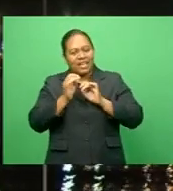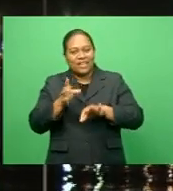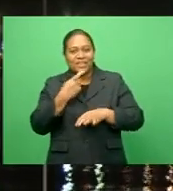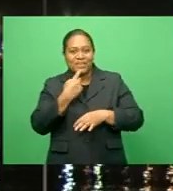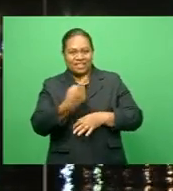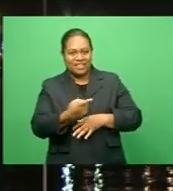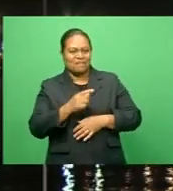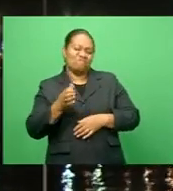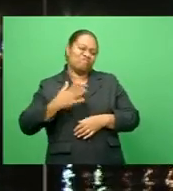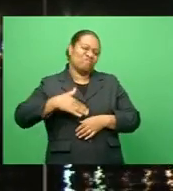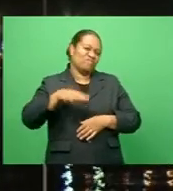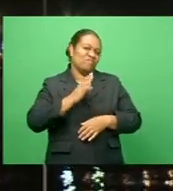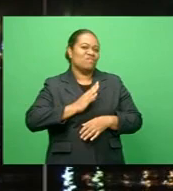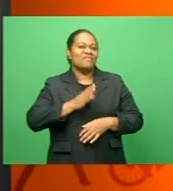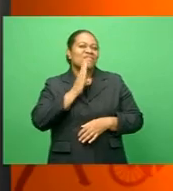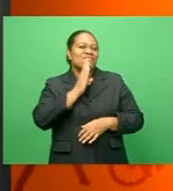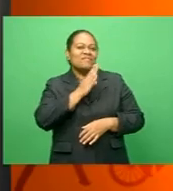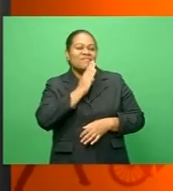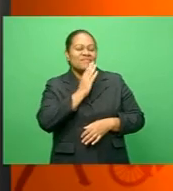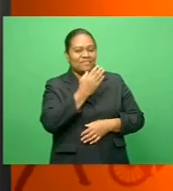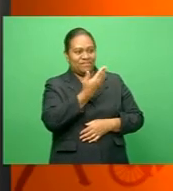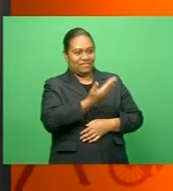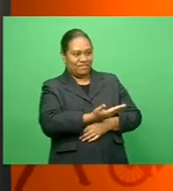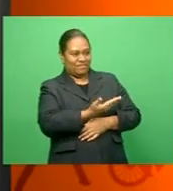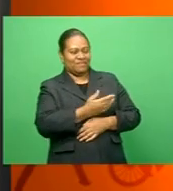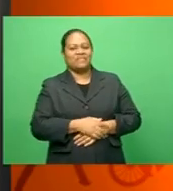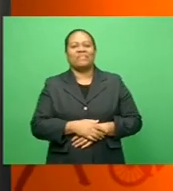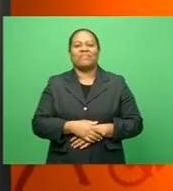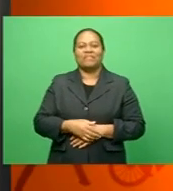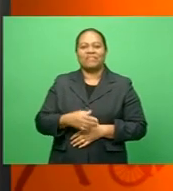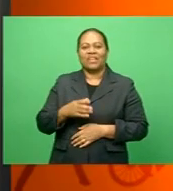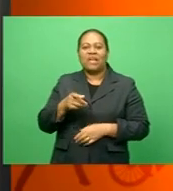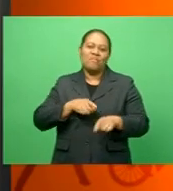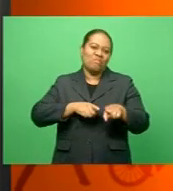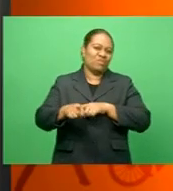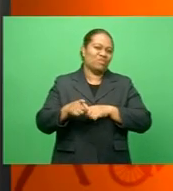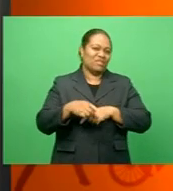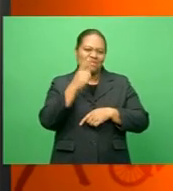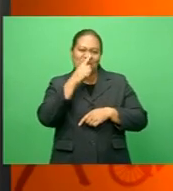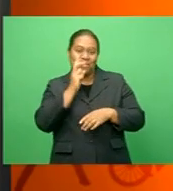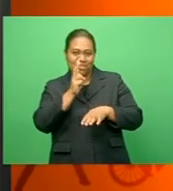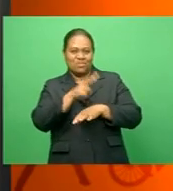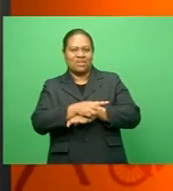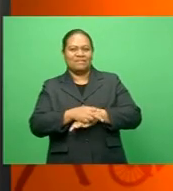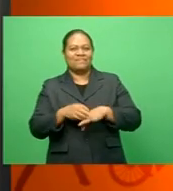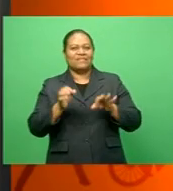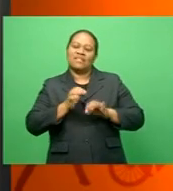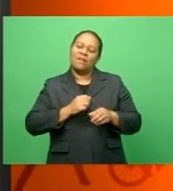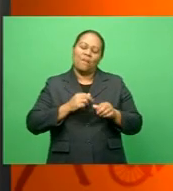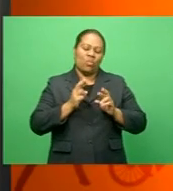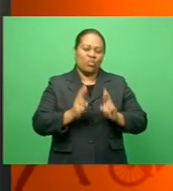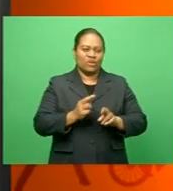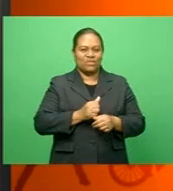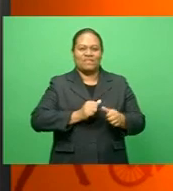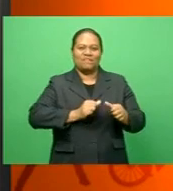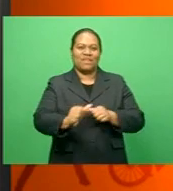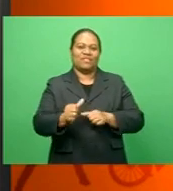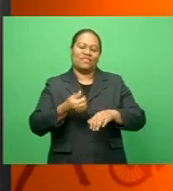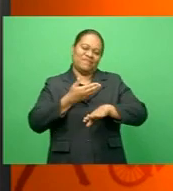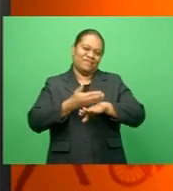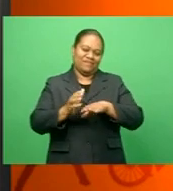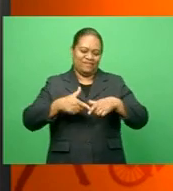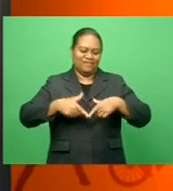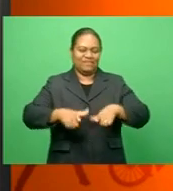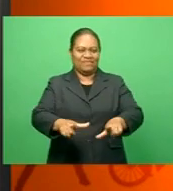you will be missed dearly by me and, of course, your viewers. I wish nothing but the best for you in your next